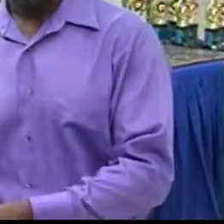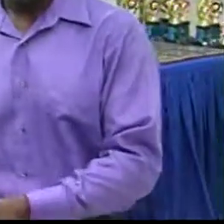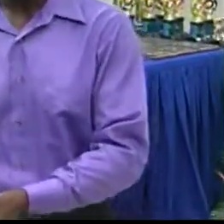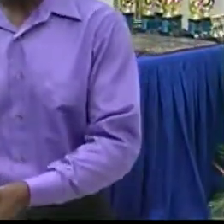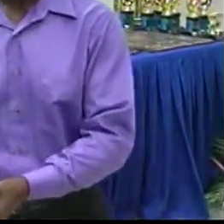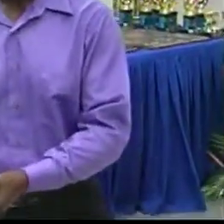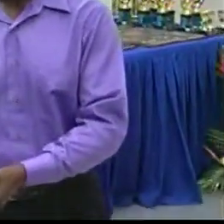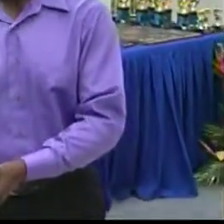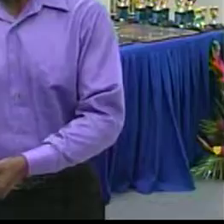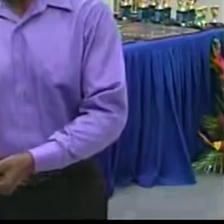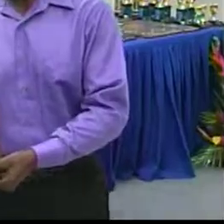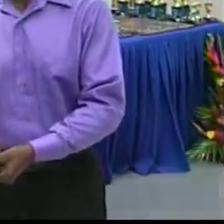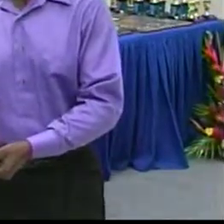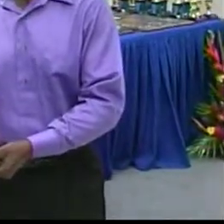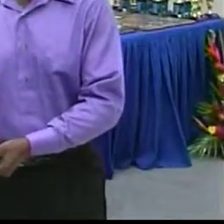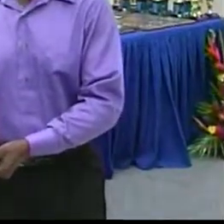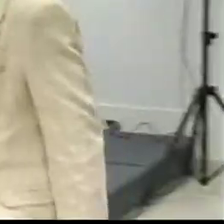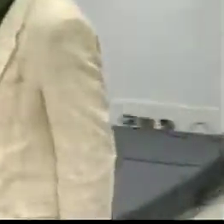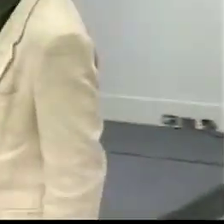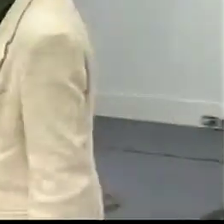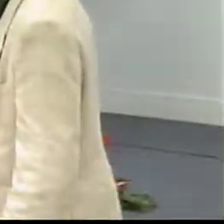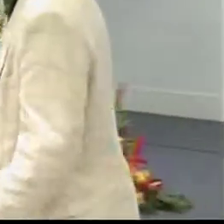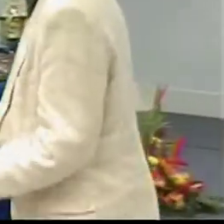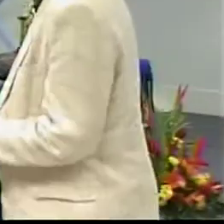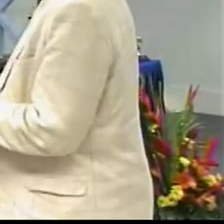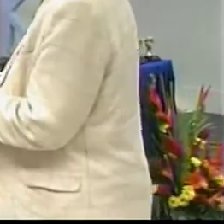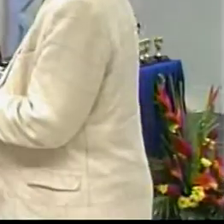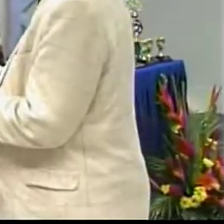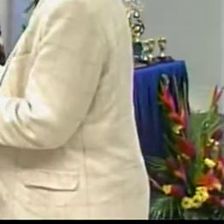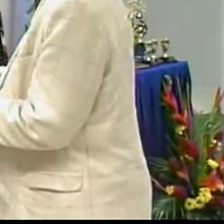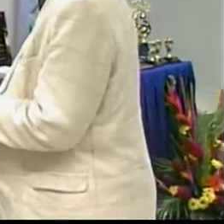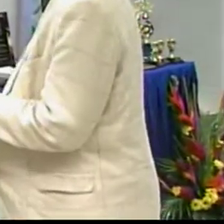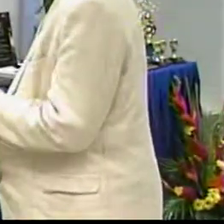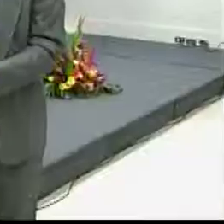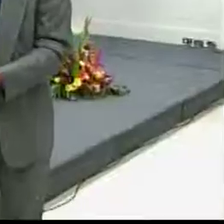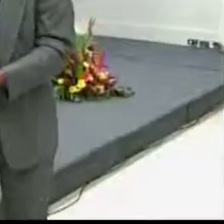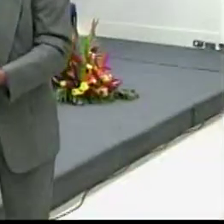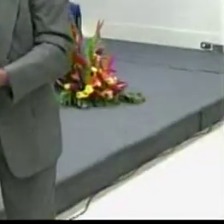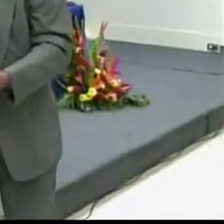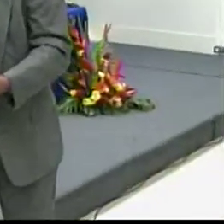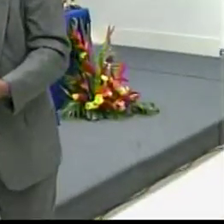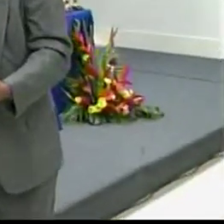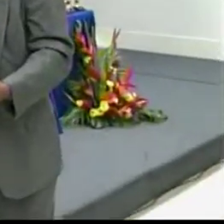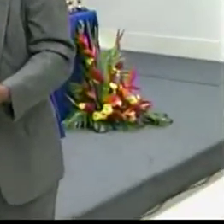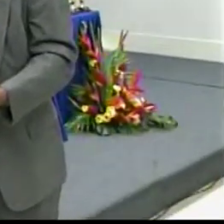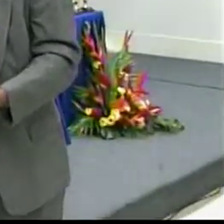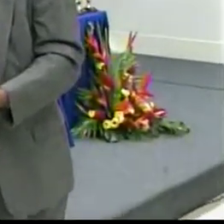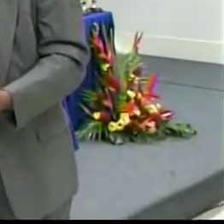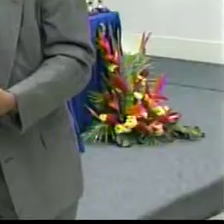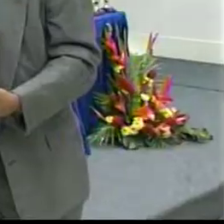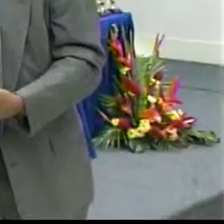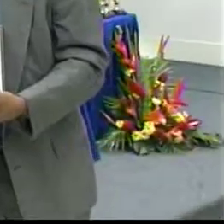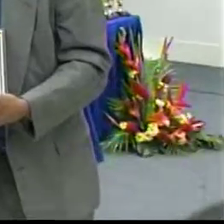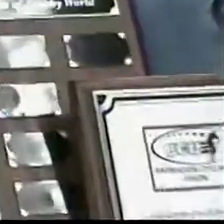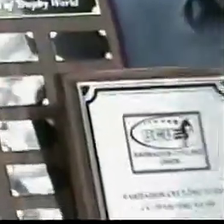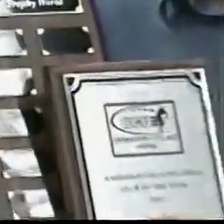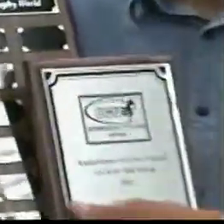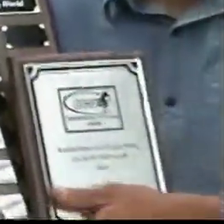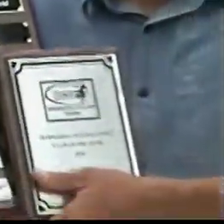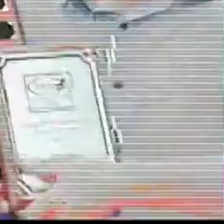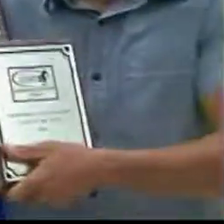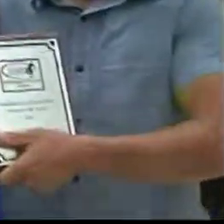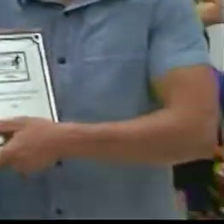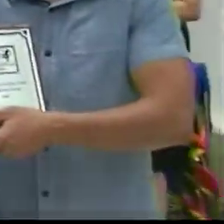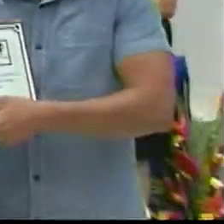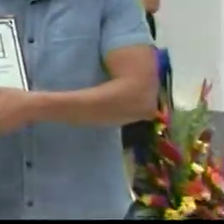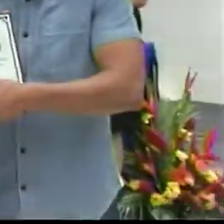were Ronaldo Harding of Fusion, Ainsley Alls, who won the Outstanding Officials Awards in 2014 and 2015, Fusion,